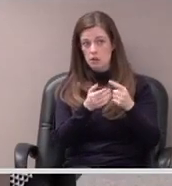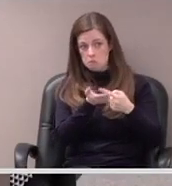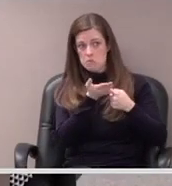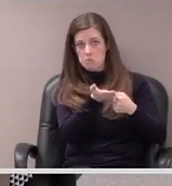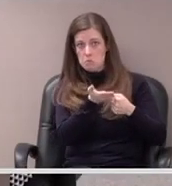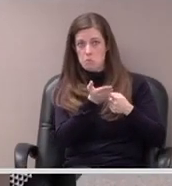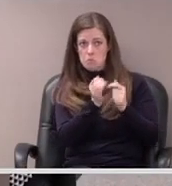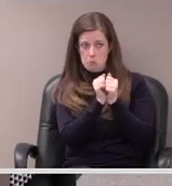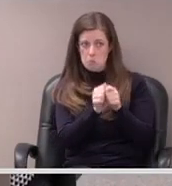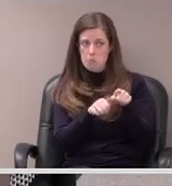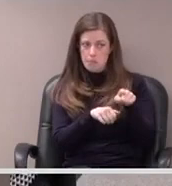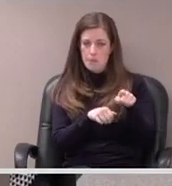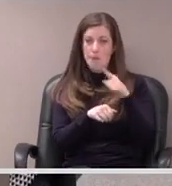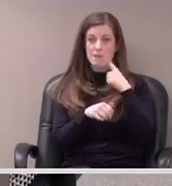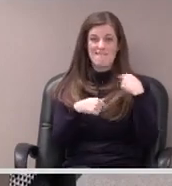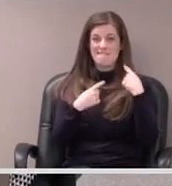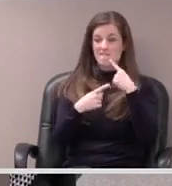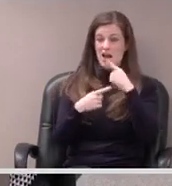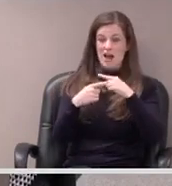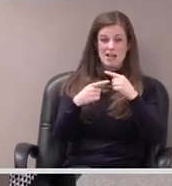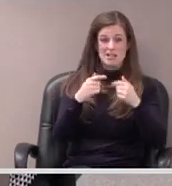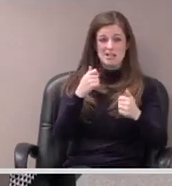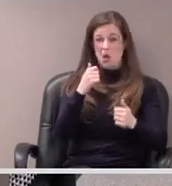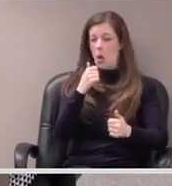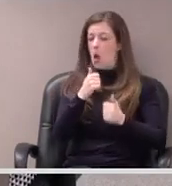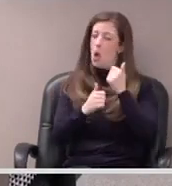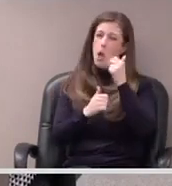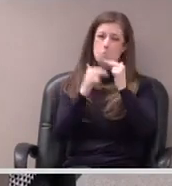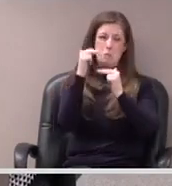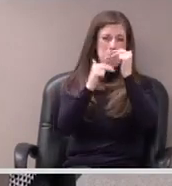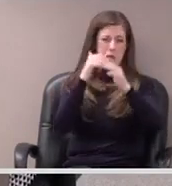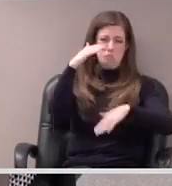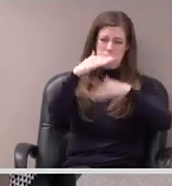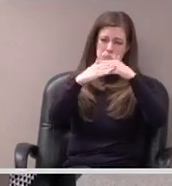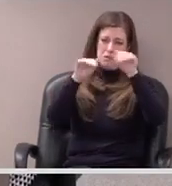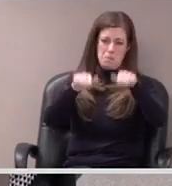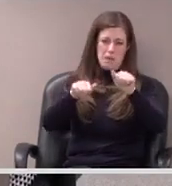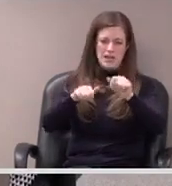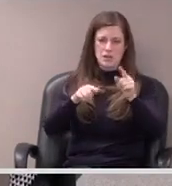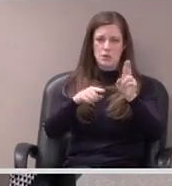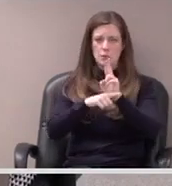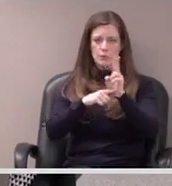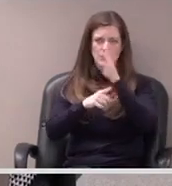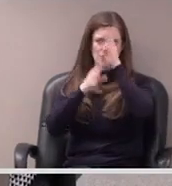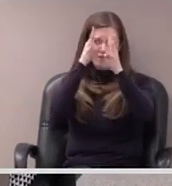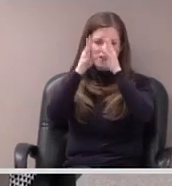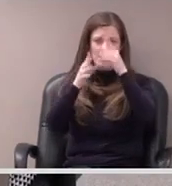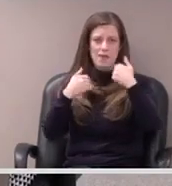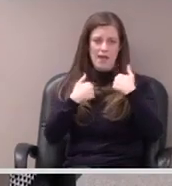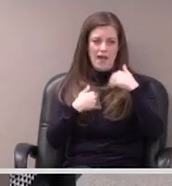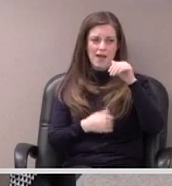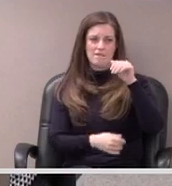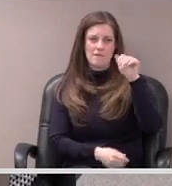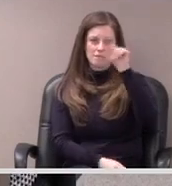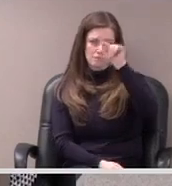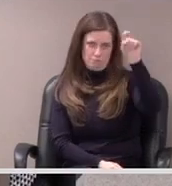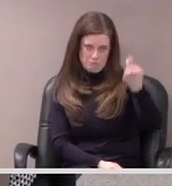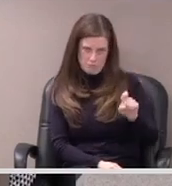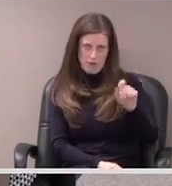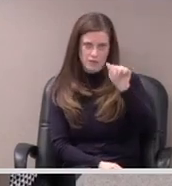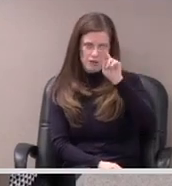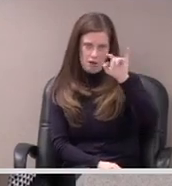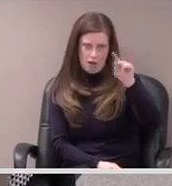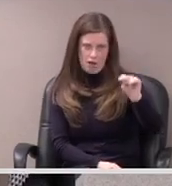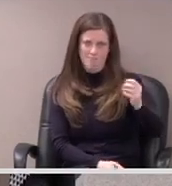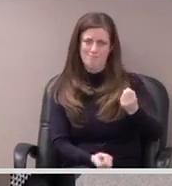as determining optimal building capacities, we use a formula that we got from Austin, Texas several years